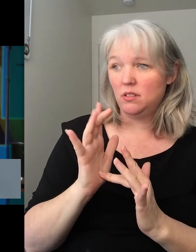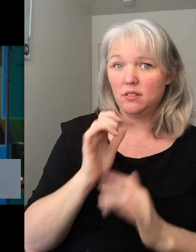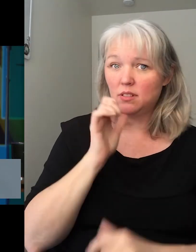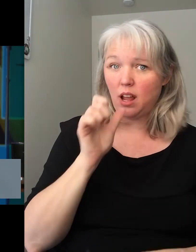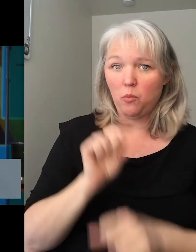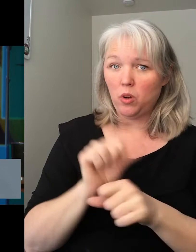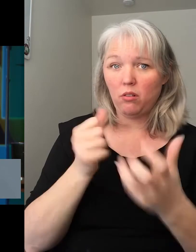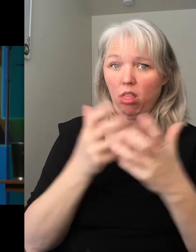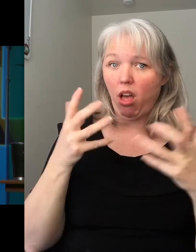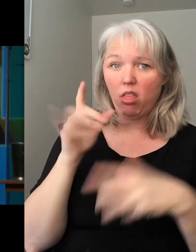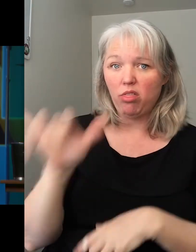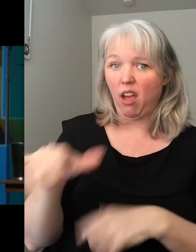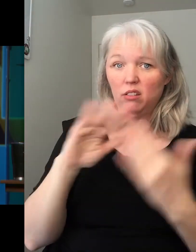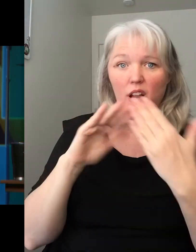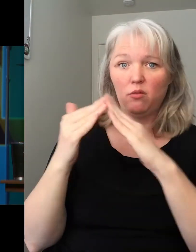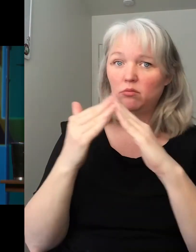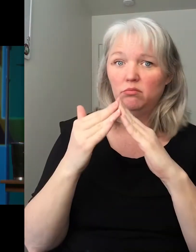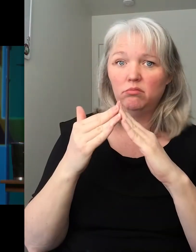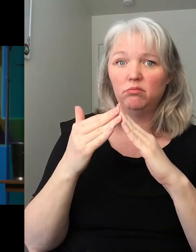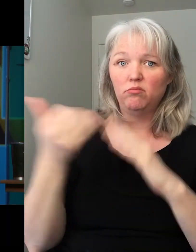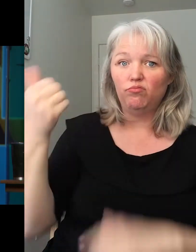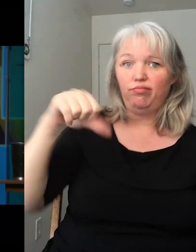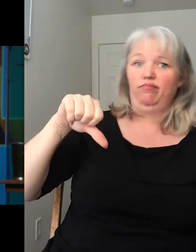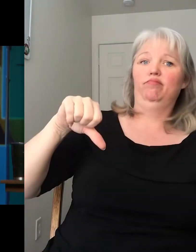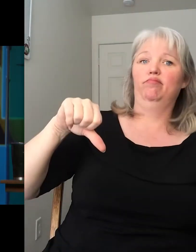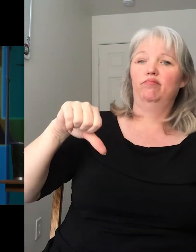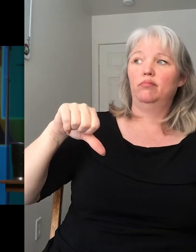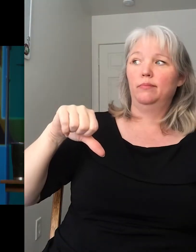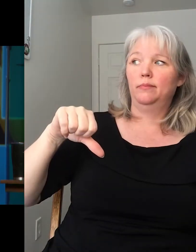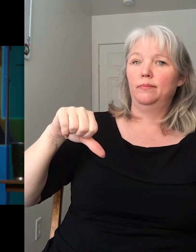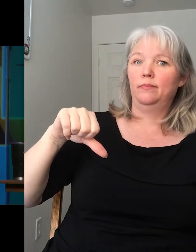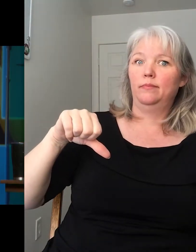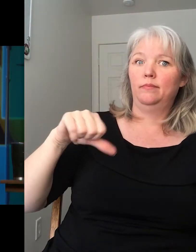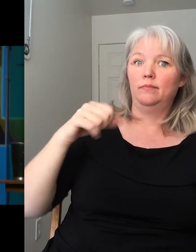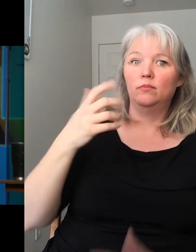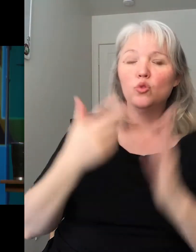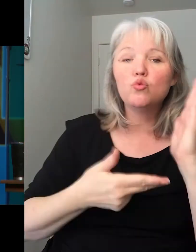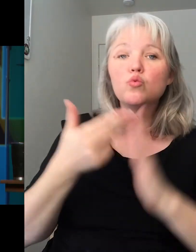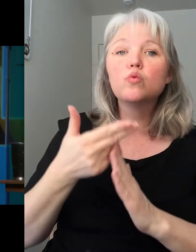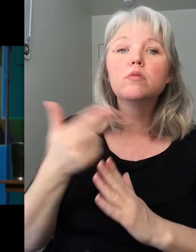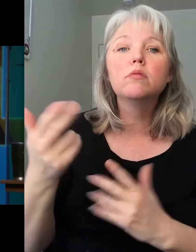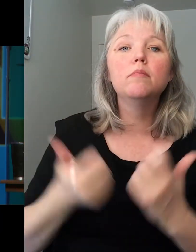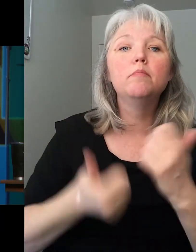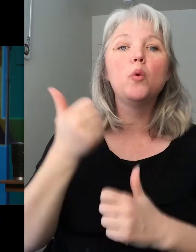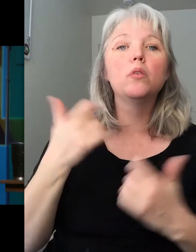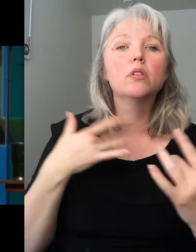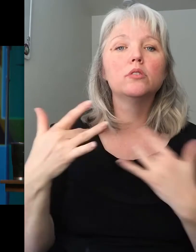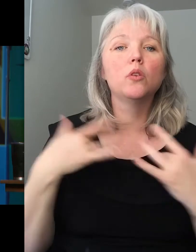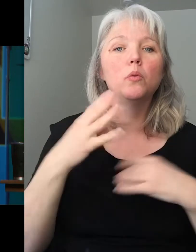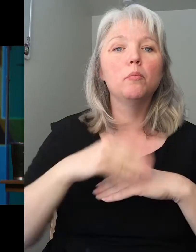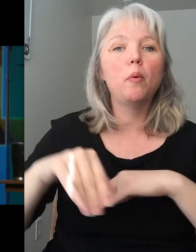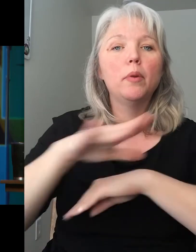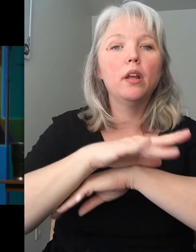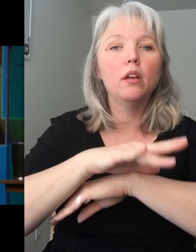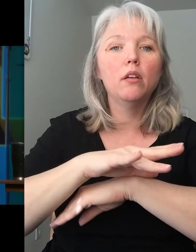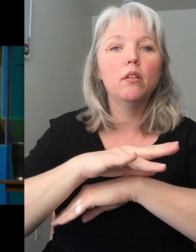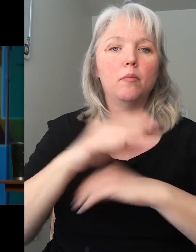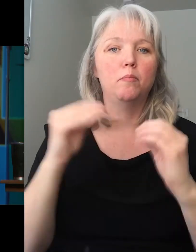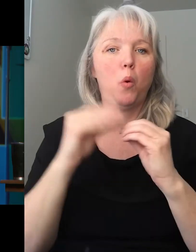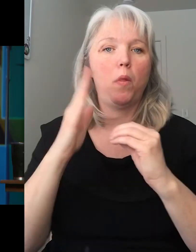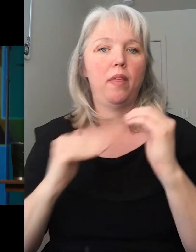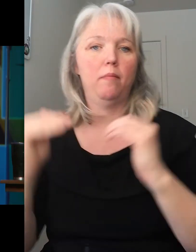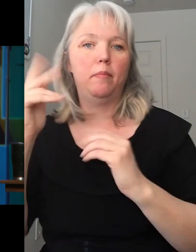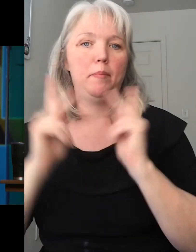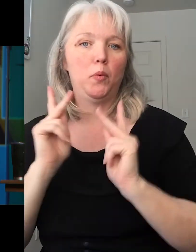Jesus didn't get a lot of work done in that city. They rejected him. You see, the truth is they were more concerned with property than